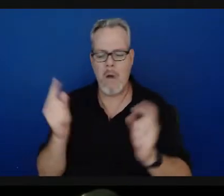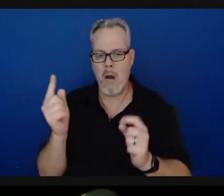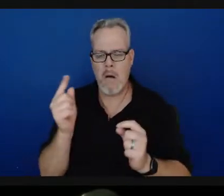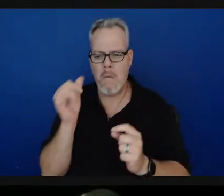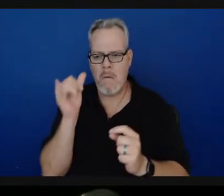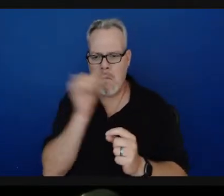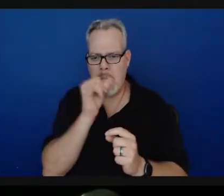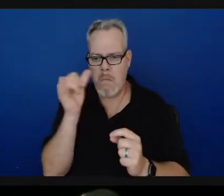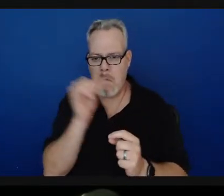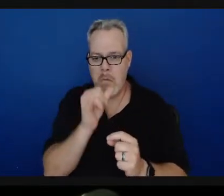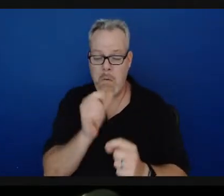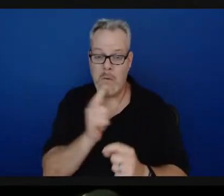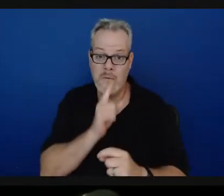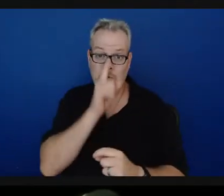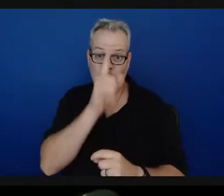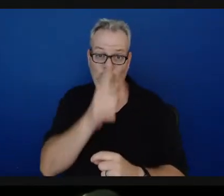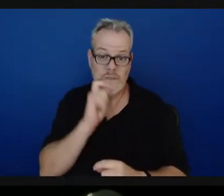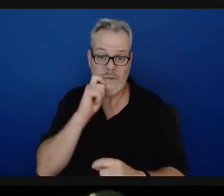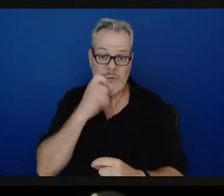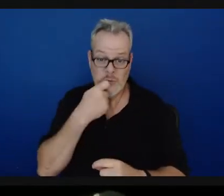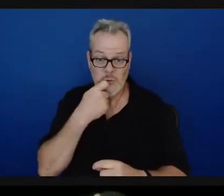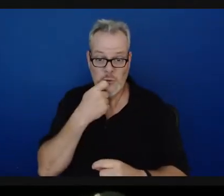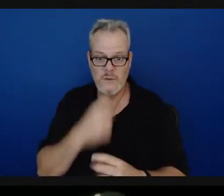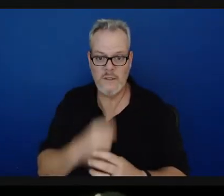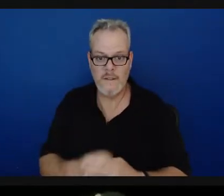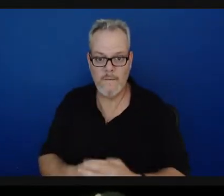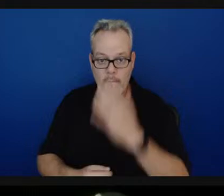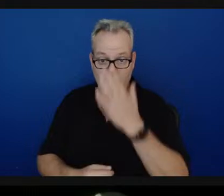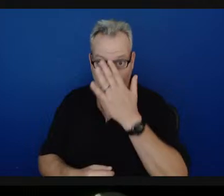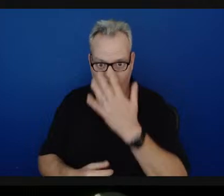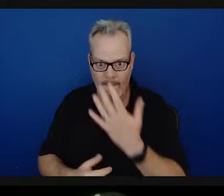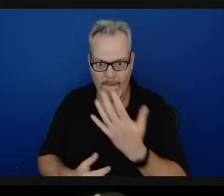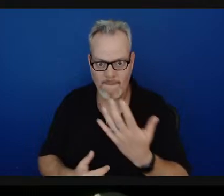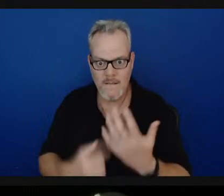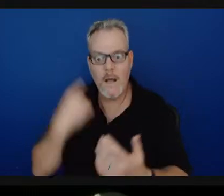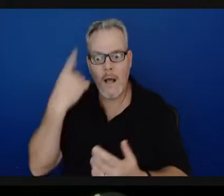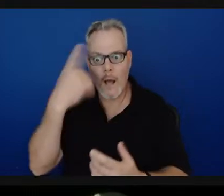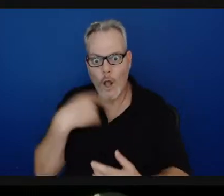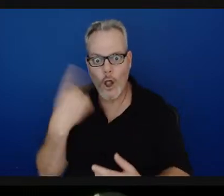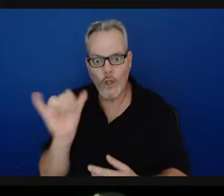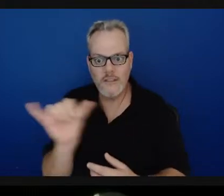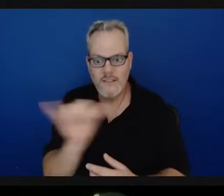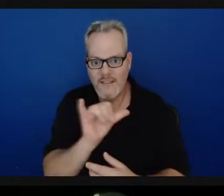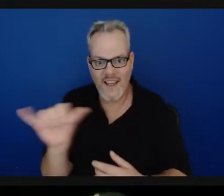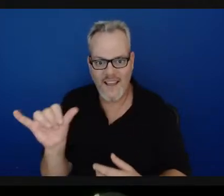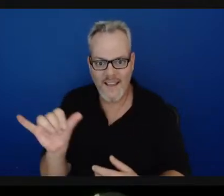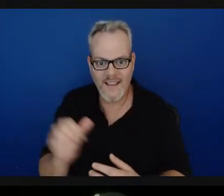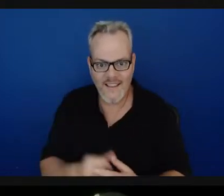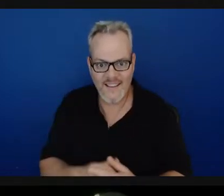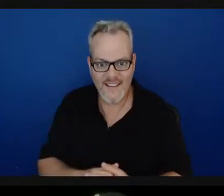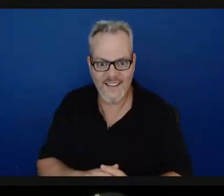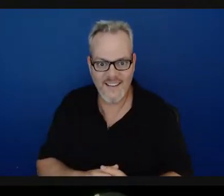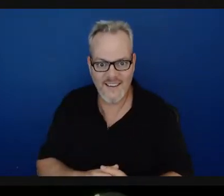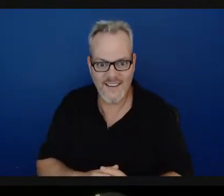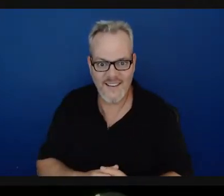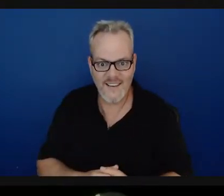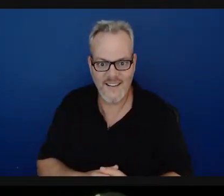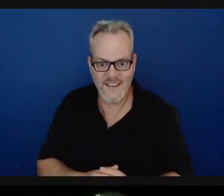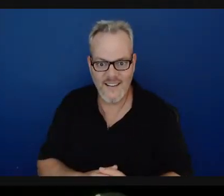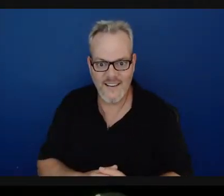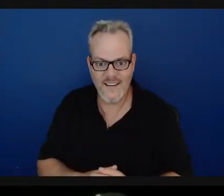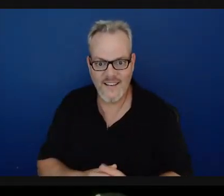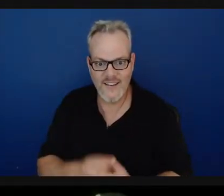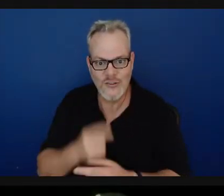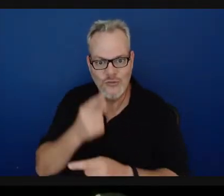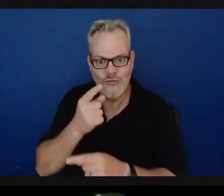Yeah, it's really, really cool. And you see the whole thing. And even that looks like it's somewhat solid. Nope. Yeah, you see almost like coils